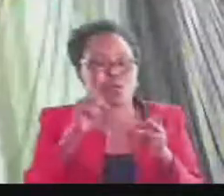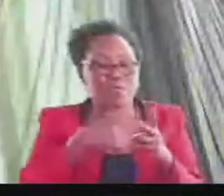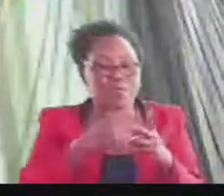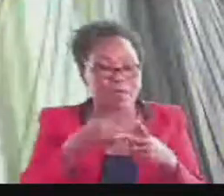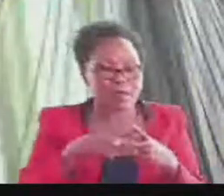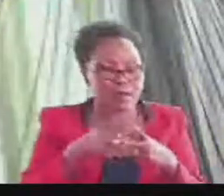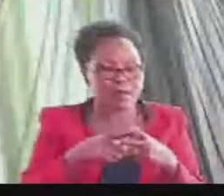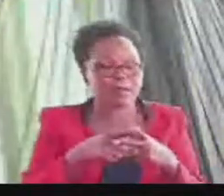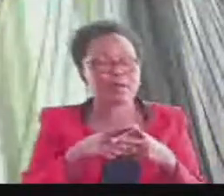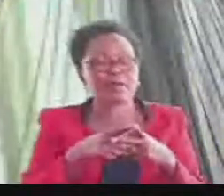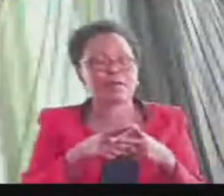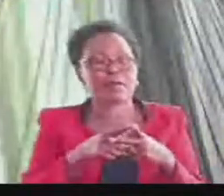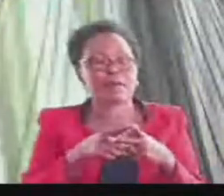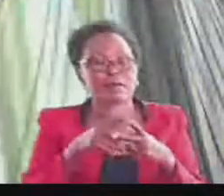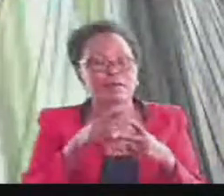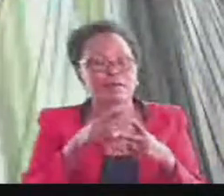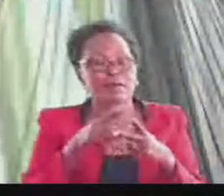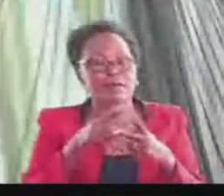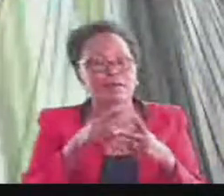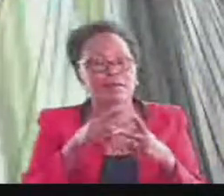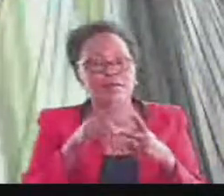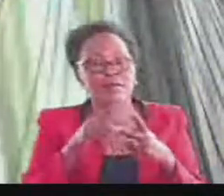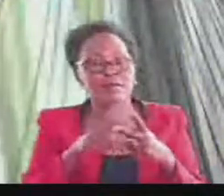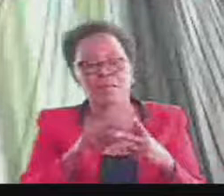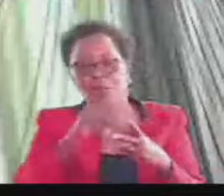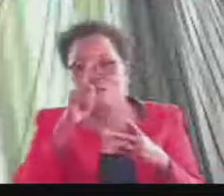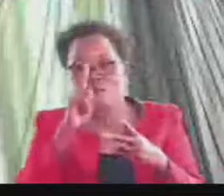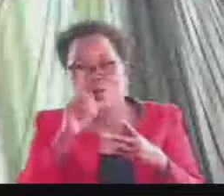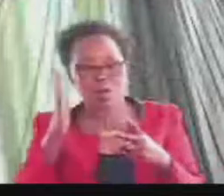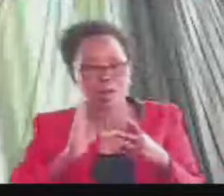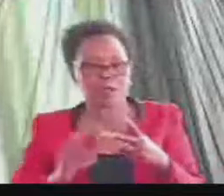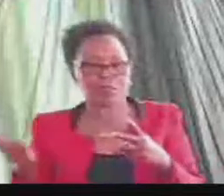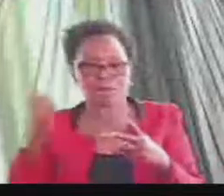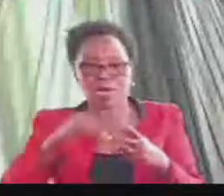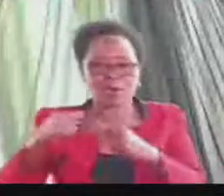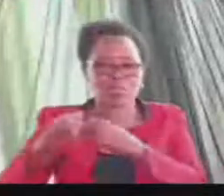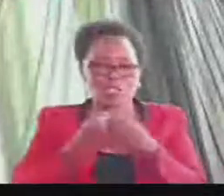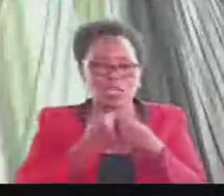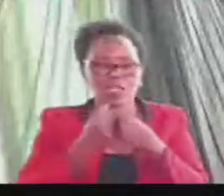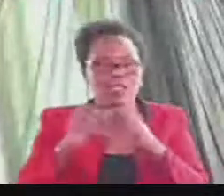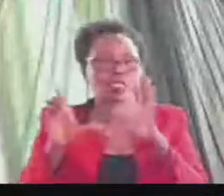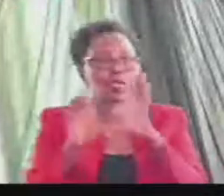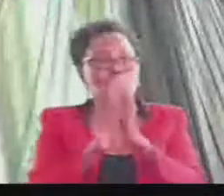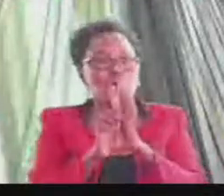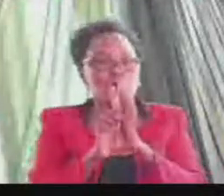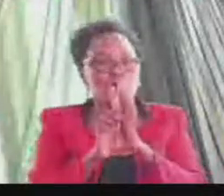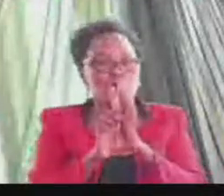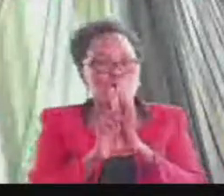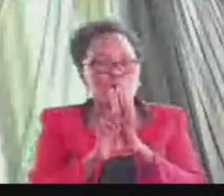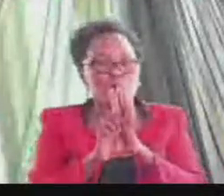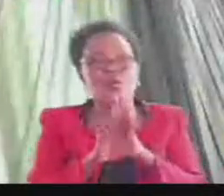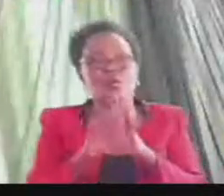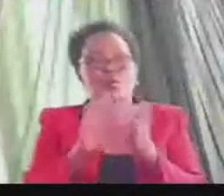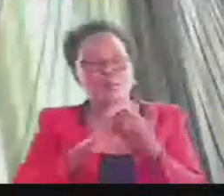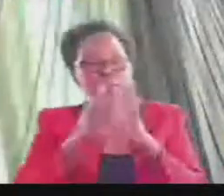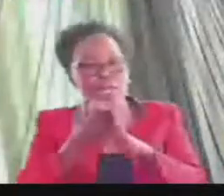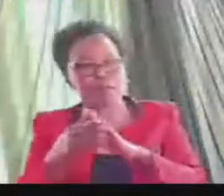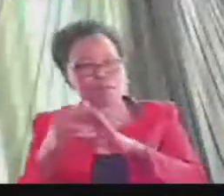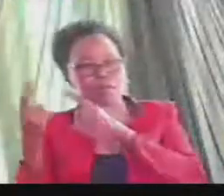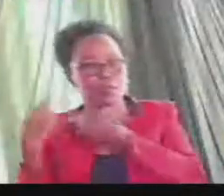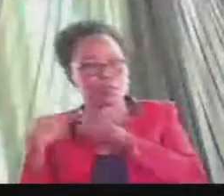hand, you find a party who comes and challenges that law, and now it becomes the responsibility of the